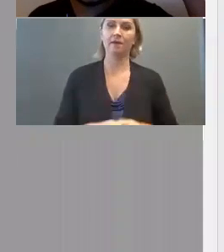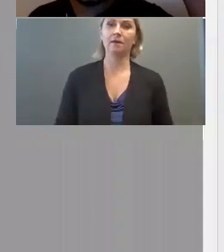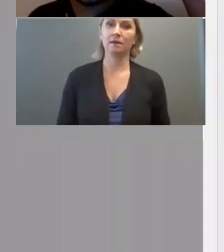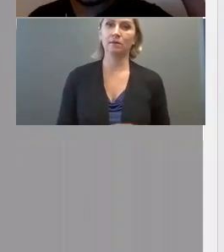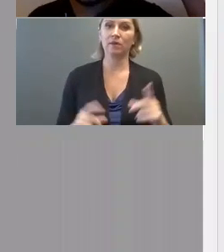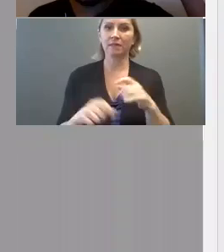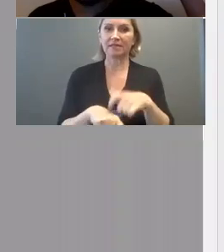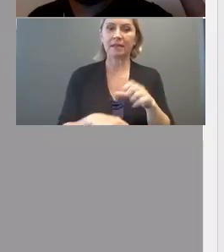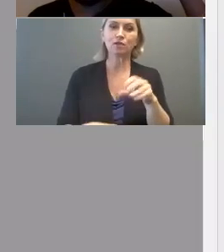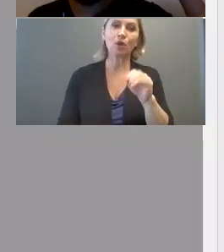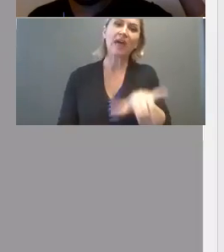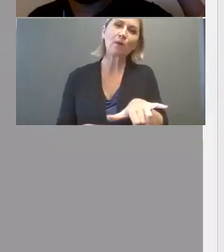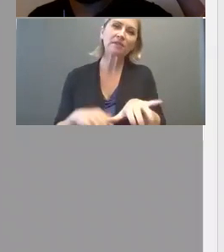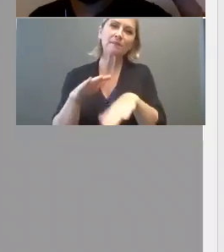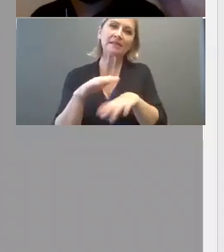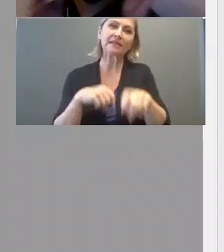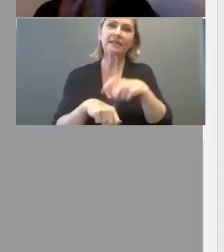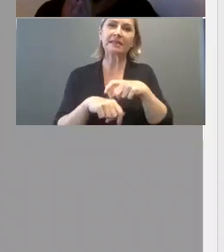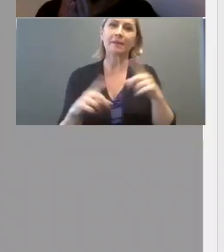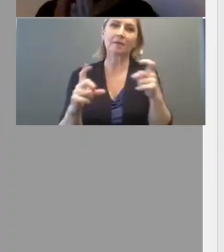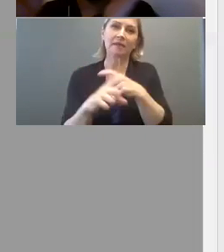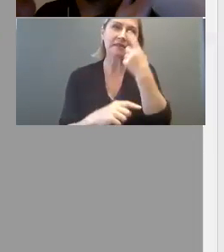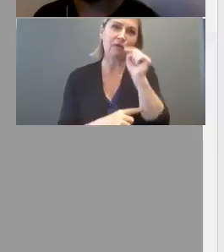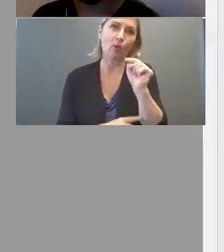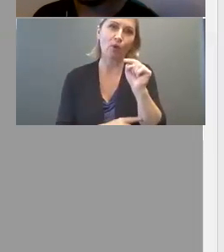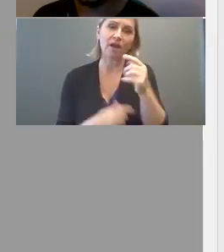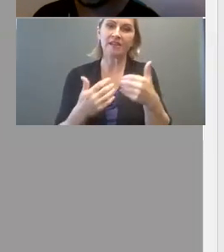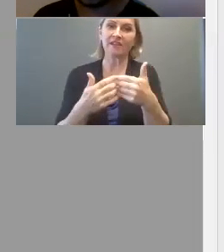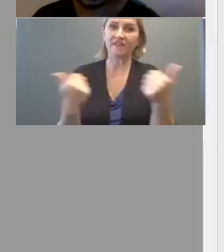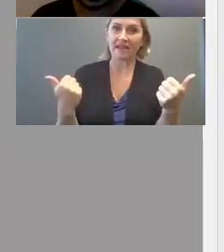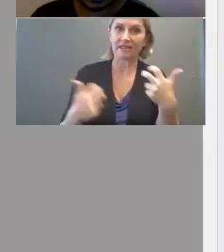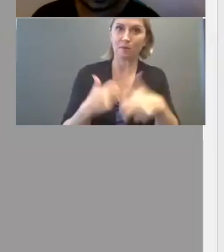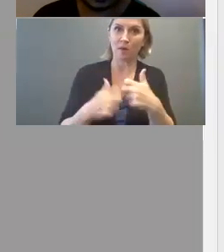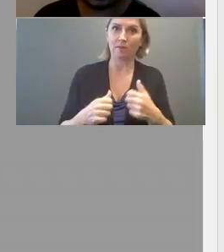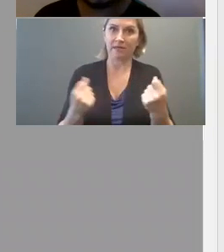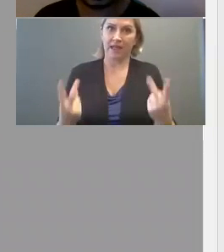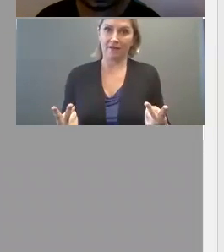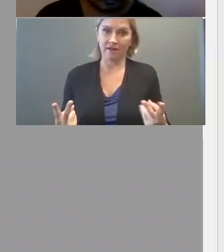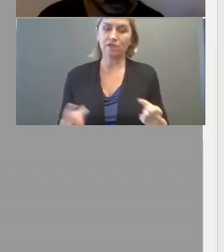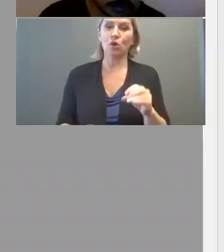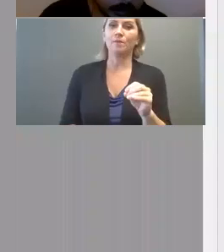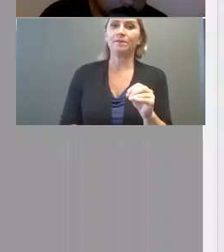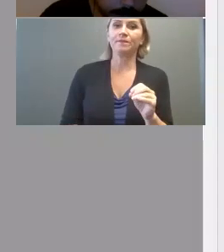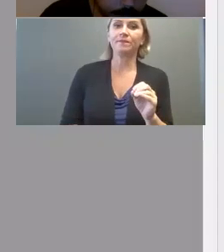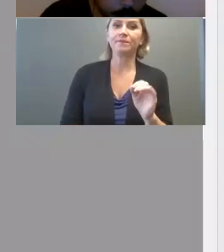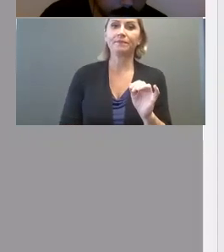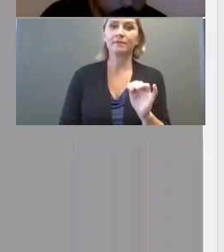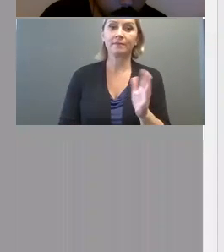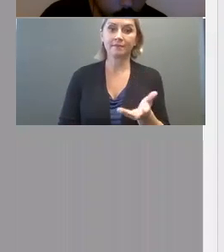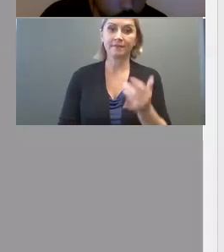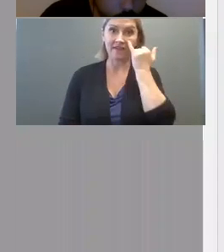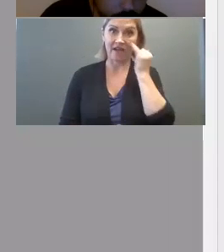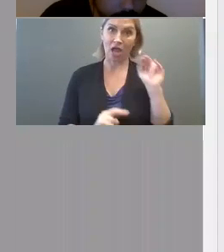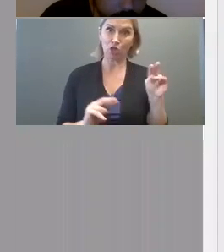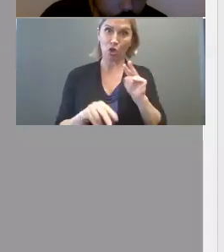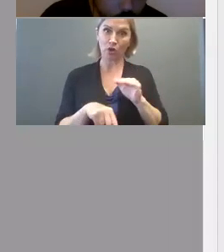this was basically the time complexity for dividing your problem into 2. So if I look at